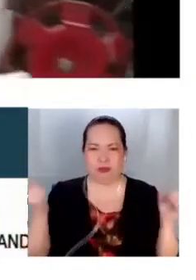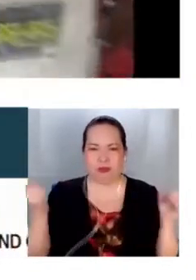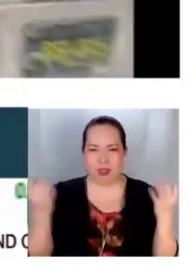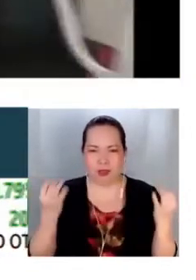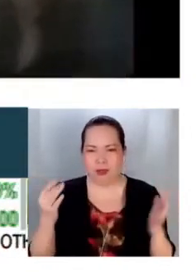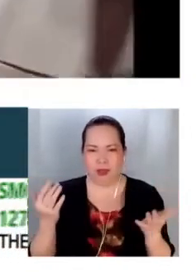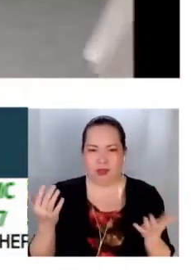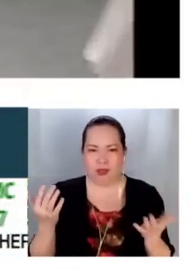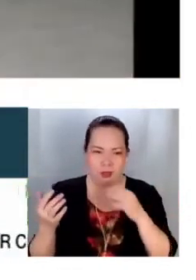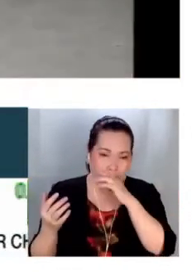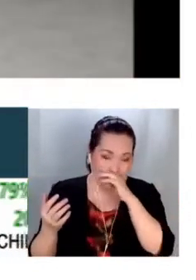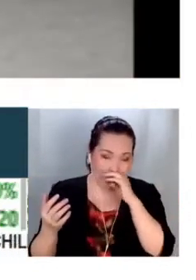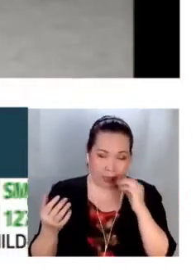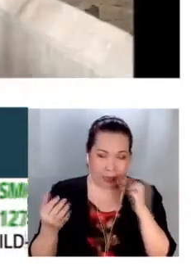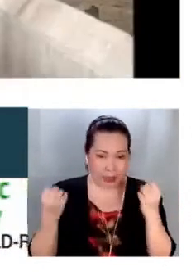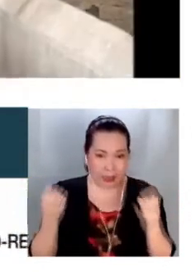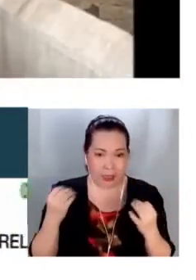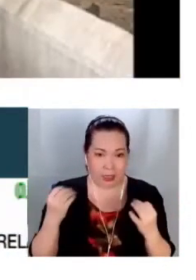have 500